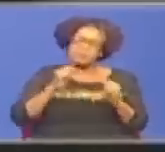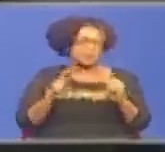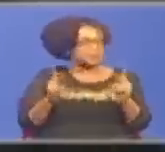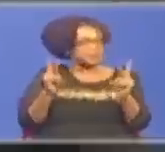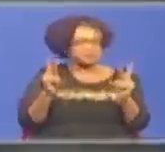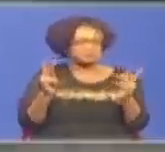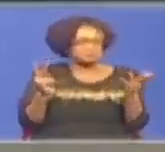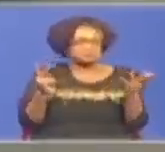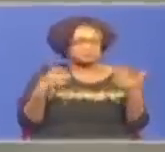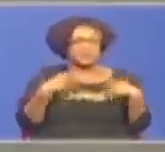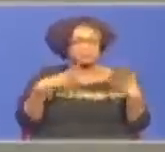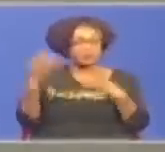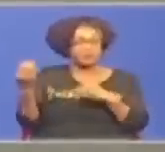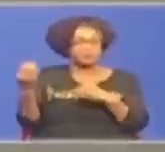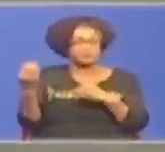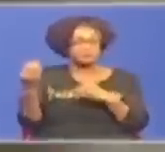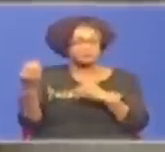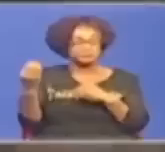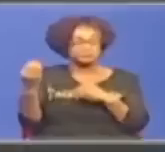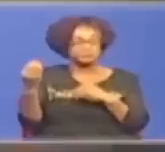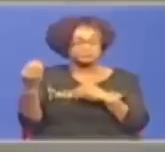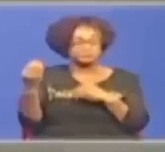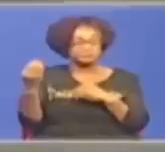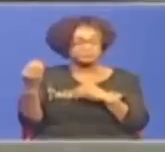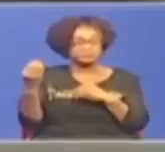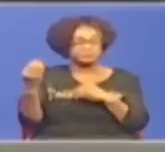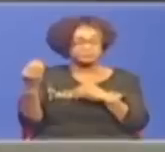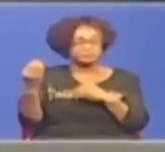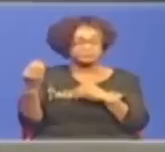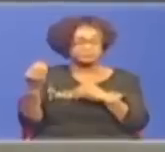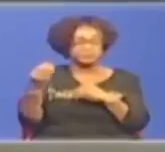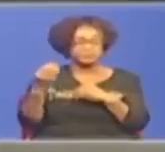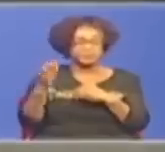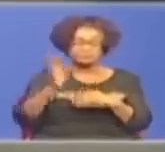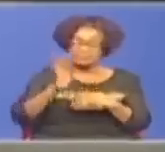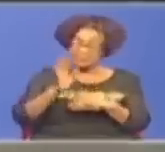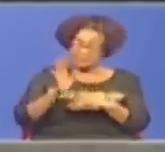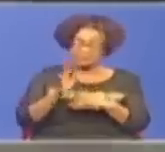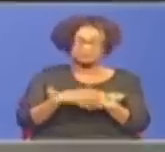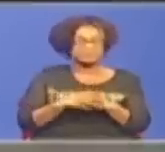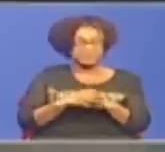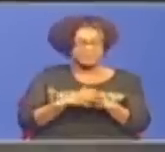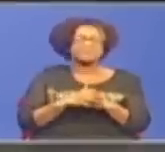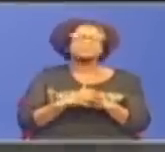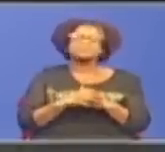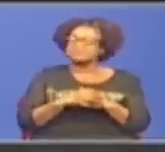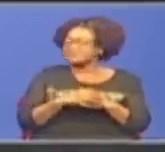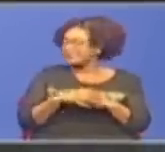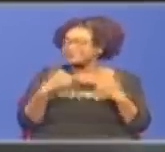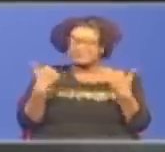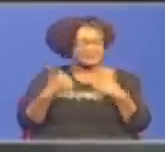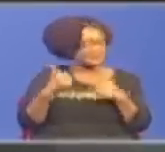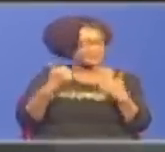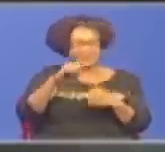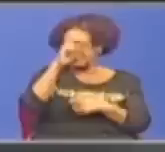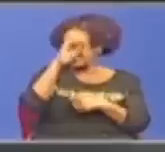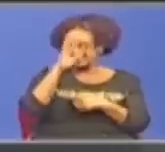sawa. I'm now off. See you guys. It's never serious,